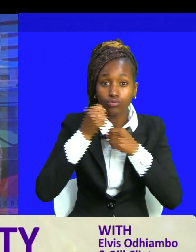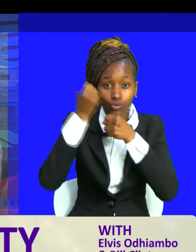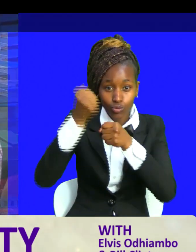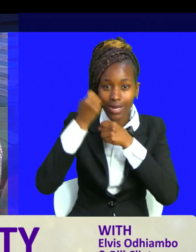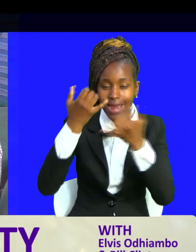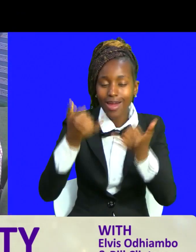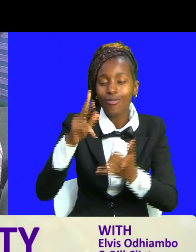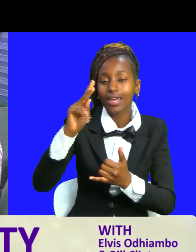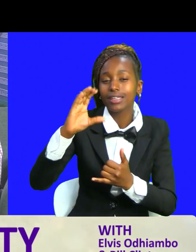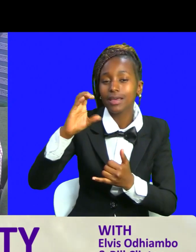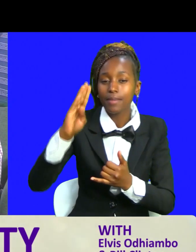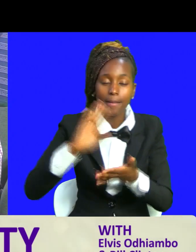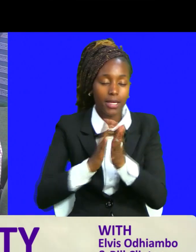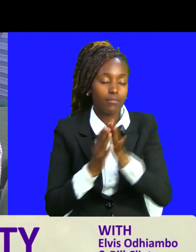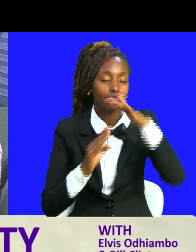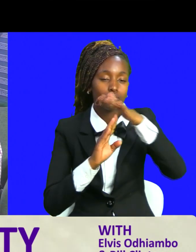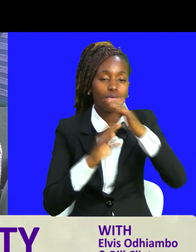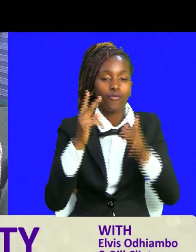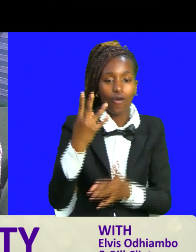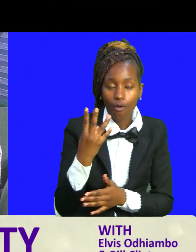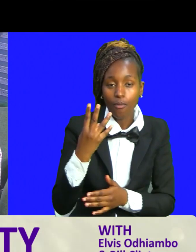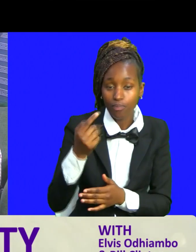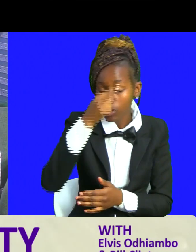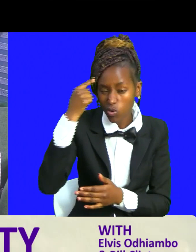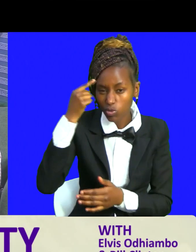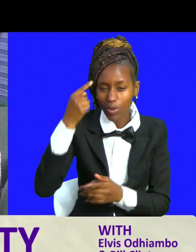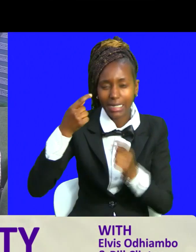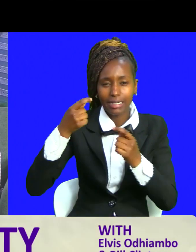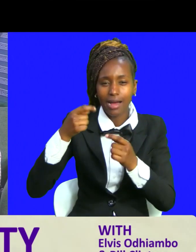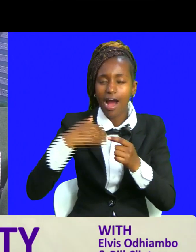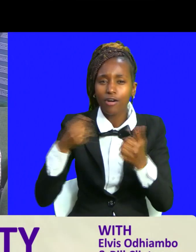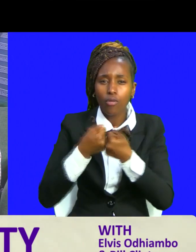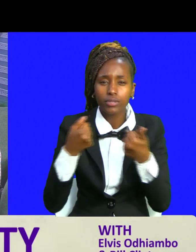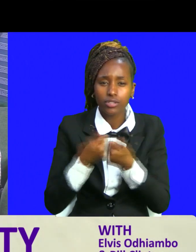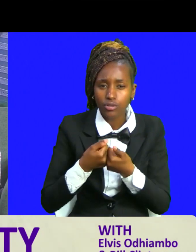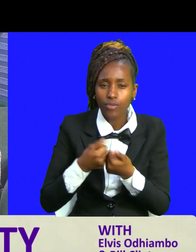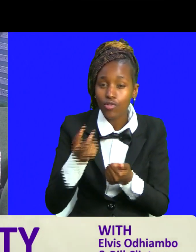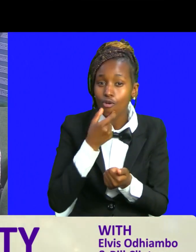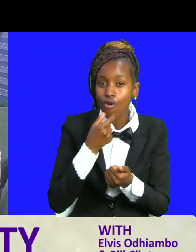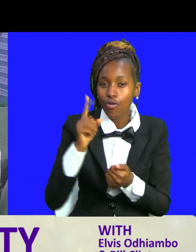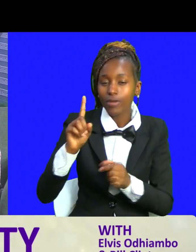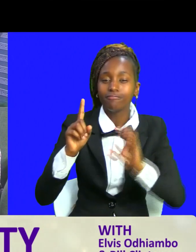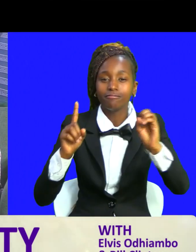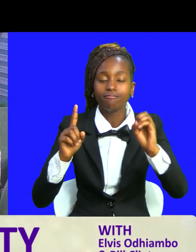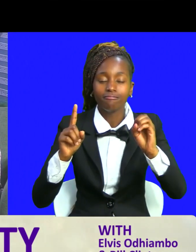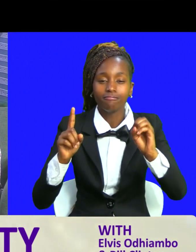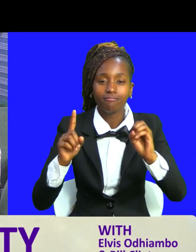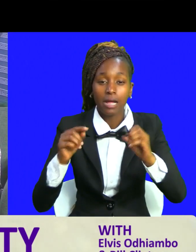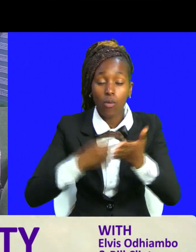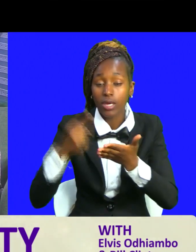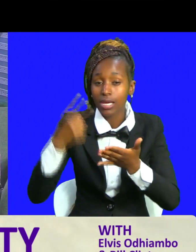top 4 after holding current champions Gor Mahia to a 1-1 draw over the weekend. Now, let me get your